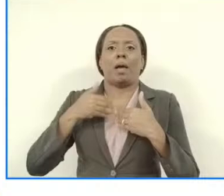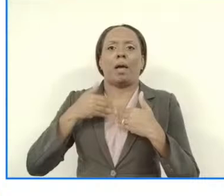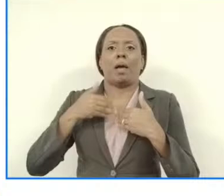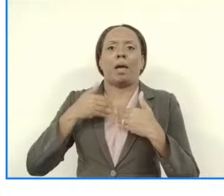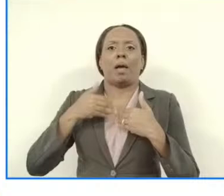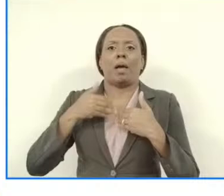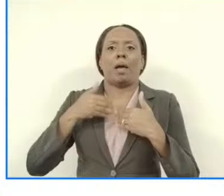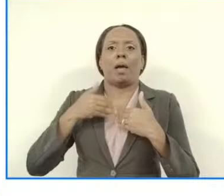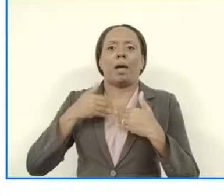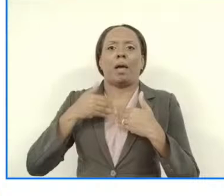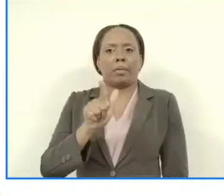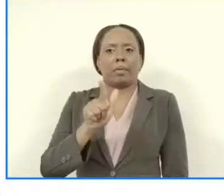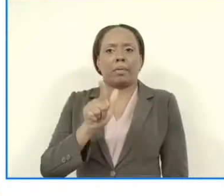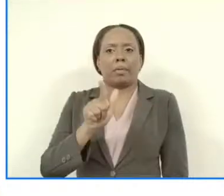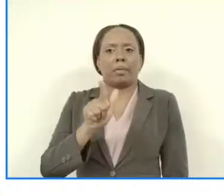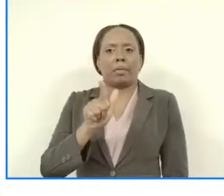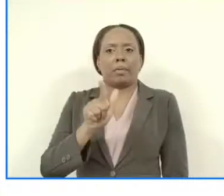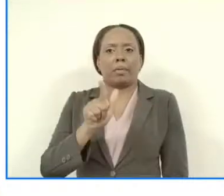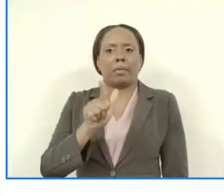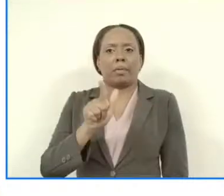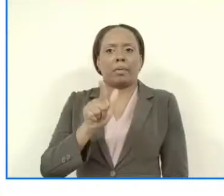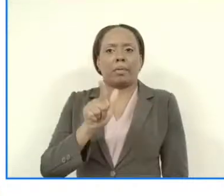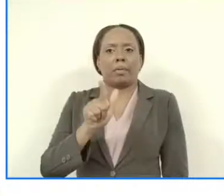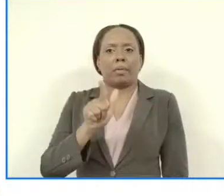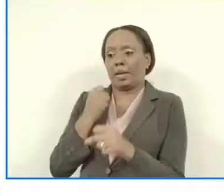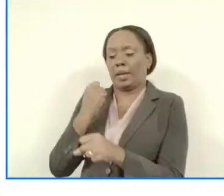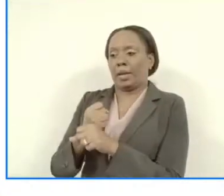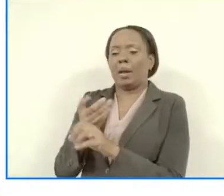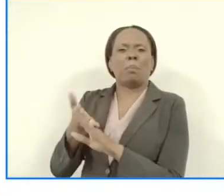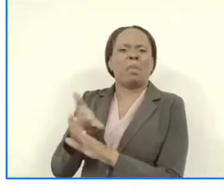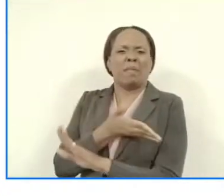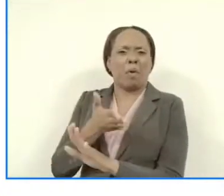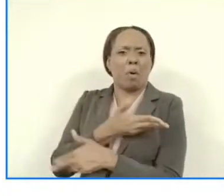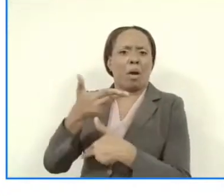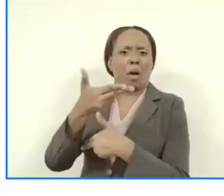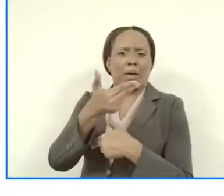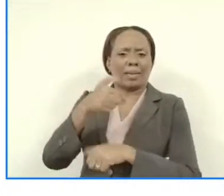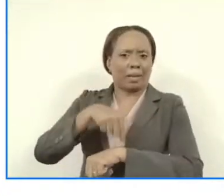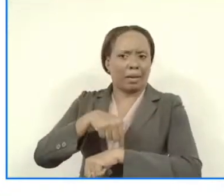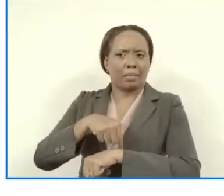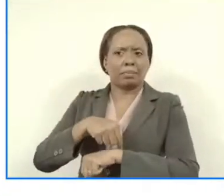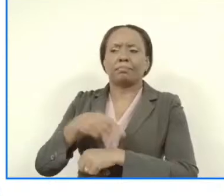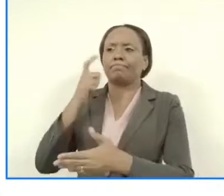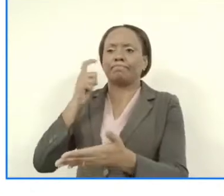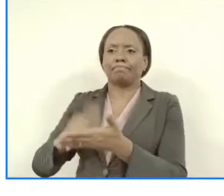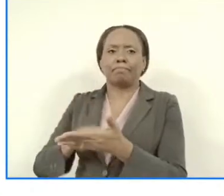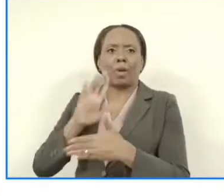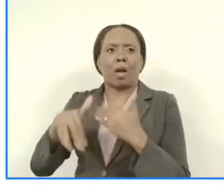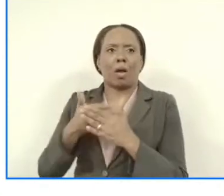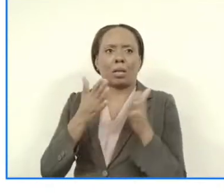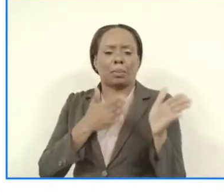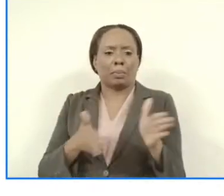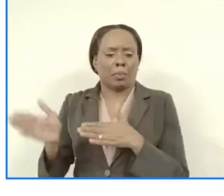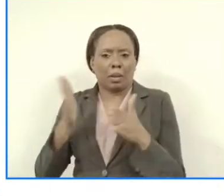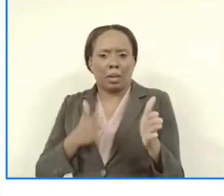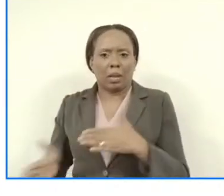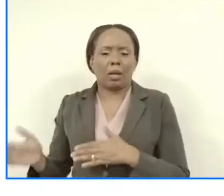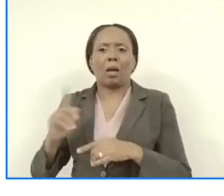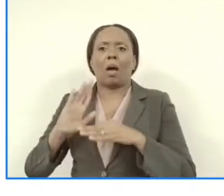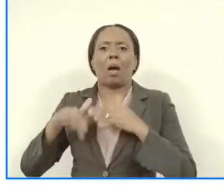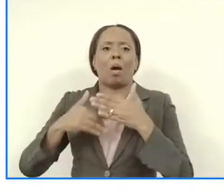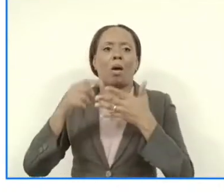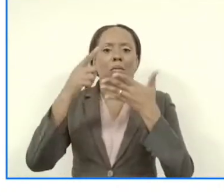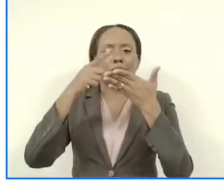to take effect from virtually the beginning of the year prior to the hurricane season starting. It identifies all of the procedures, the checks that we need to